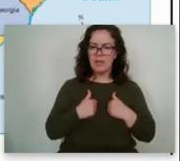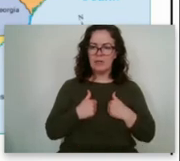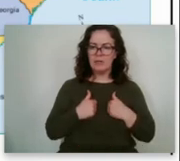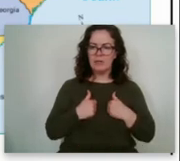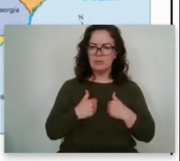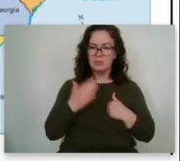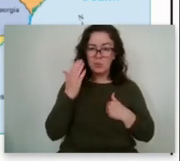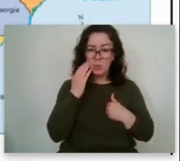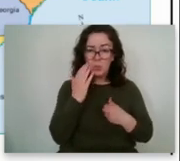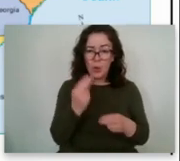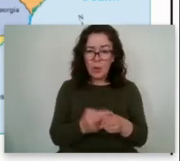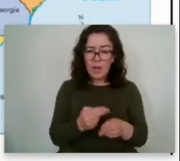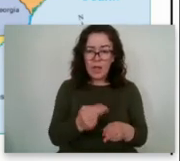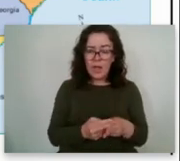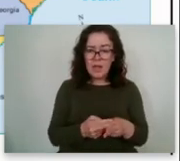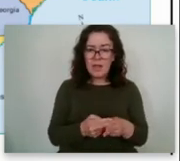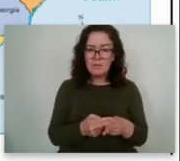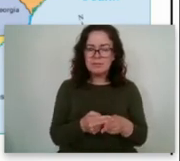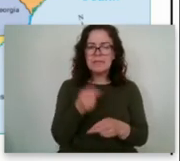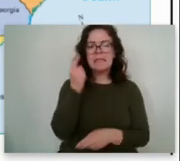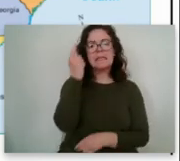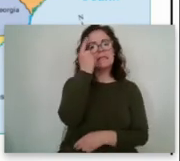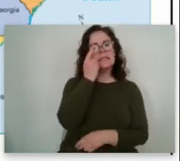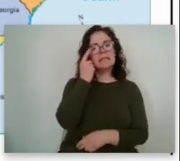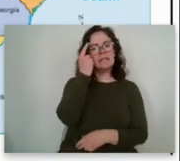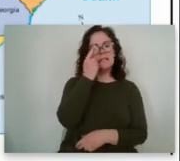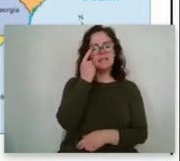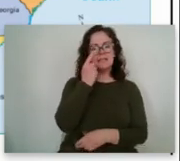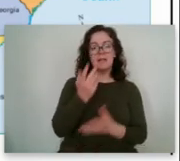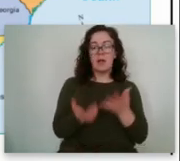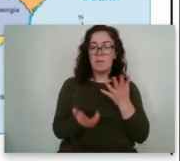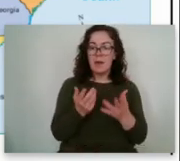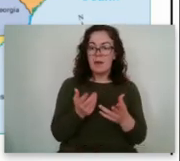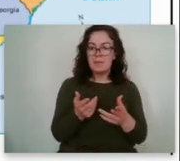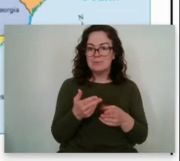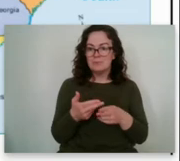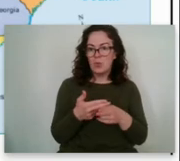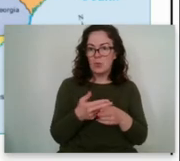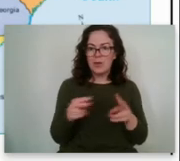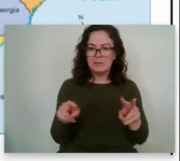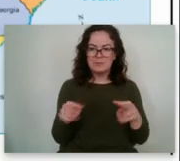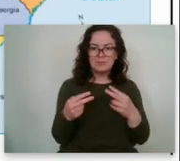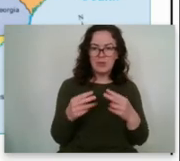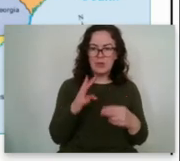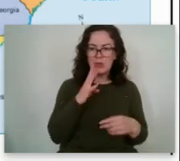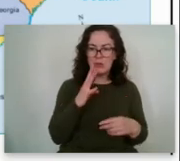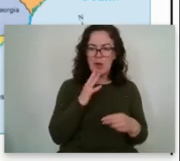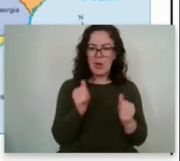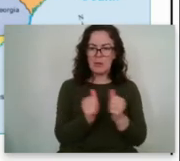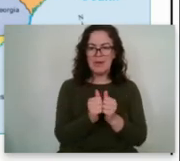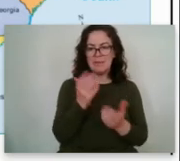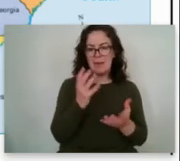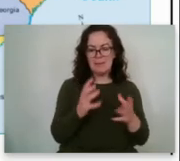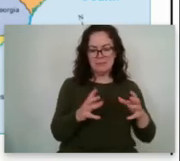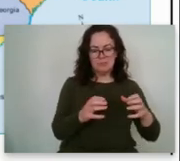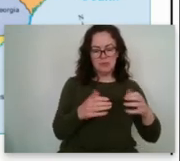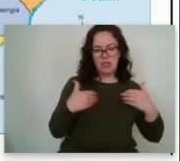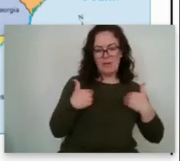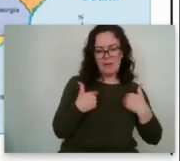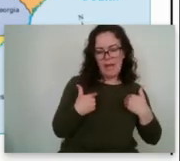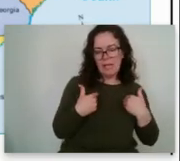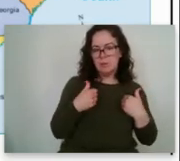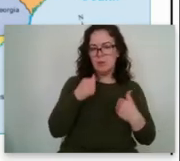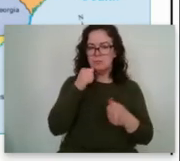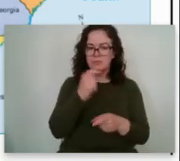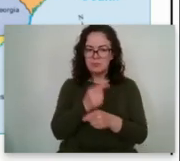of our state is? Think for a second, do a quick turn and talk with someone that's sitting next to you, maybe your stuffed animal, or maybe your brother or sister or